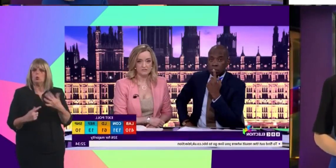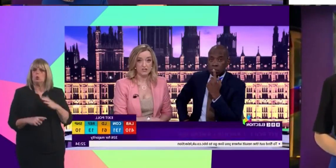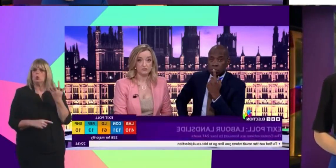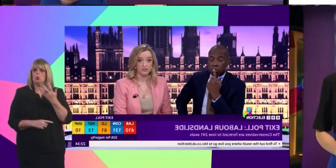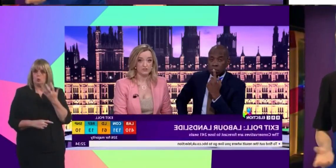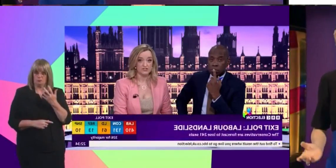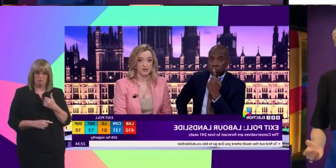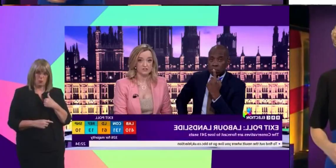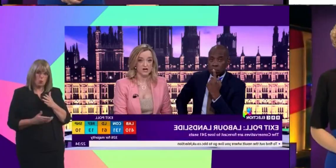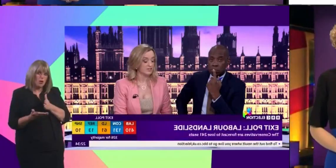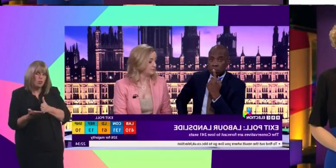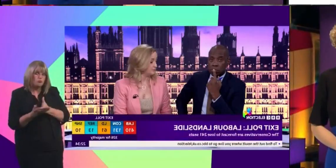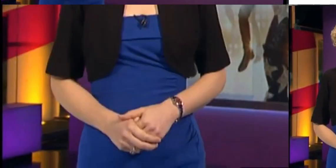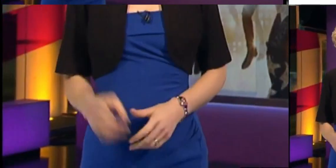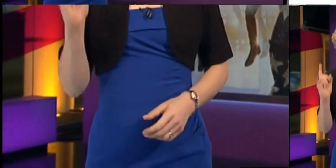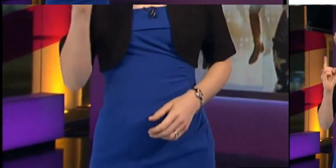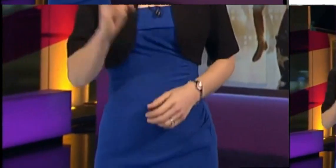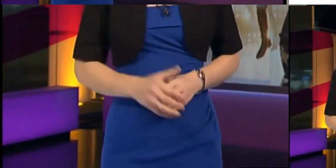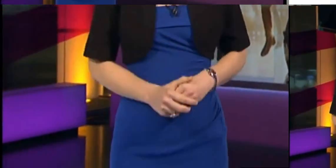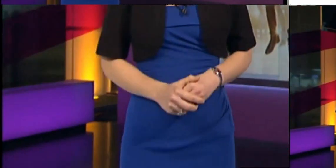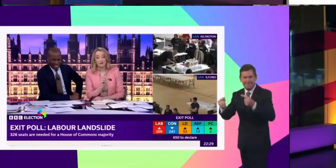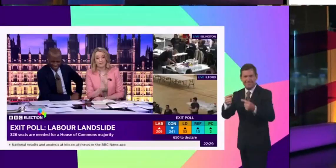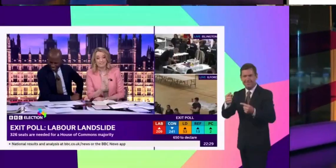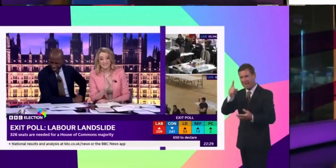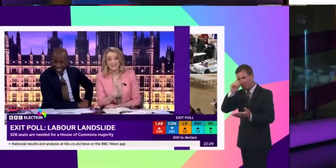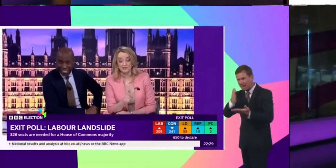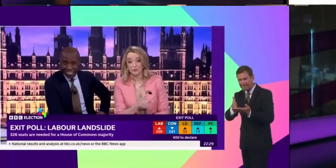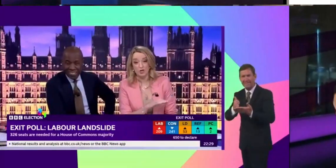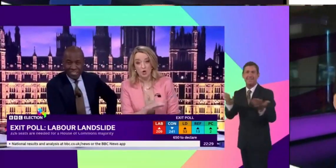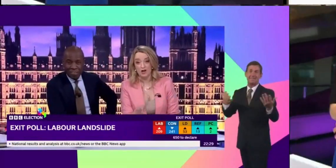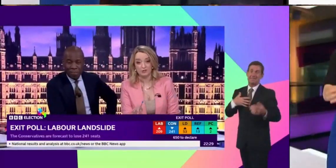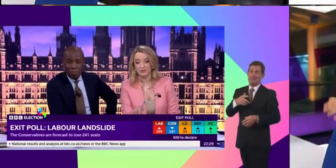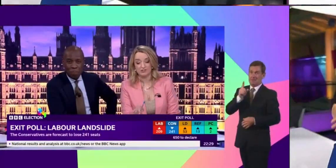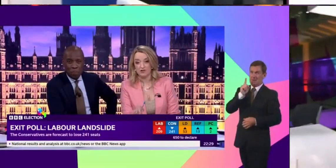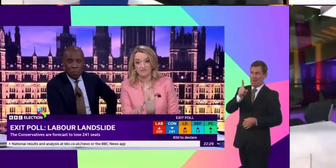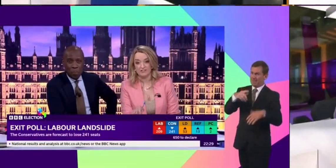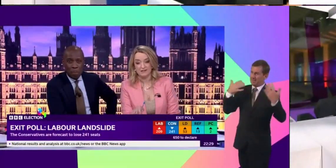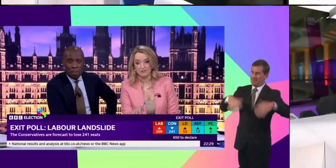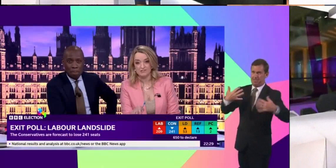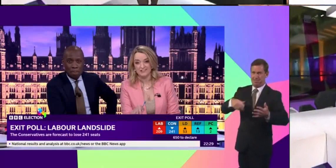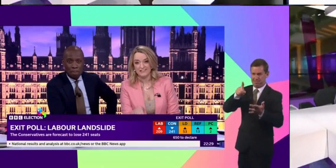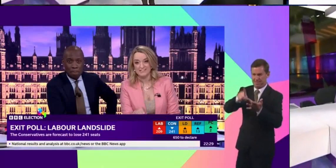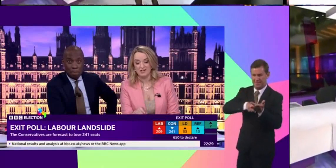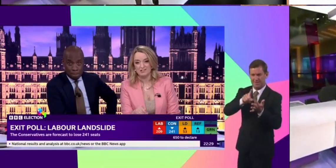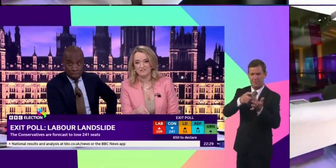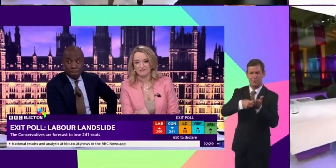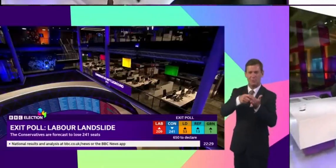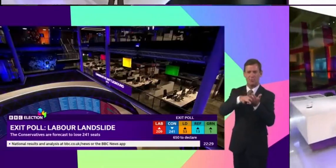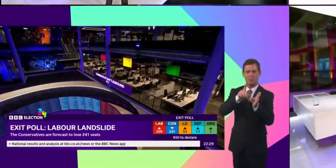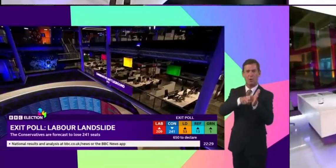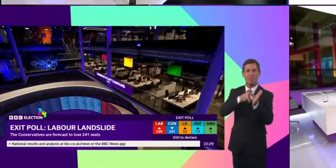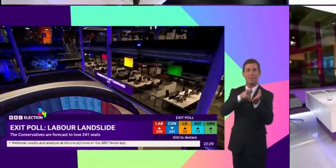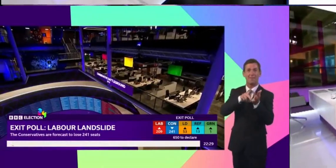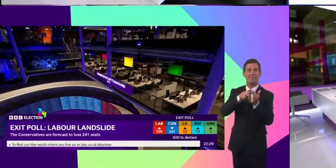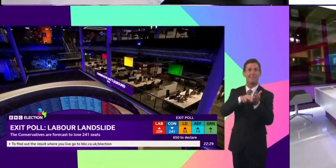country with all of the different constituents in these constituencies, these kind of hexagonal shapes. But most of all, look up at Scotland,